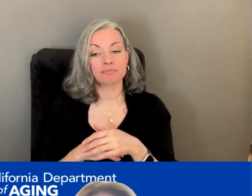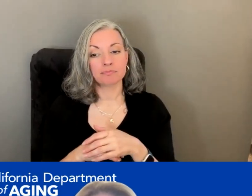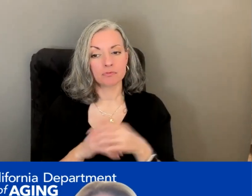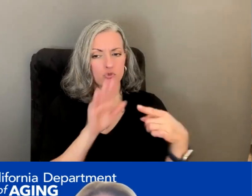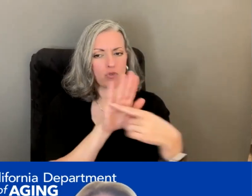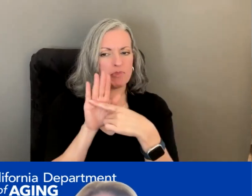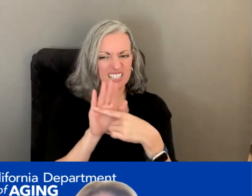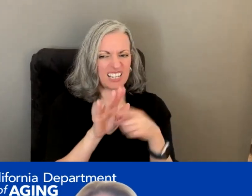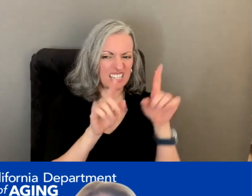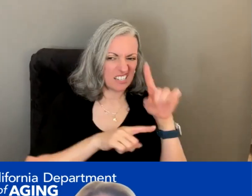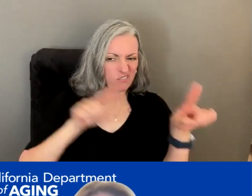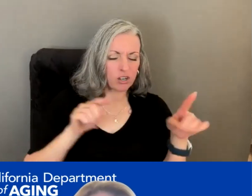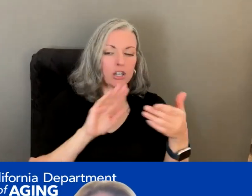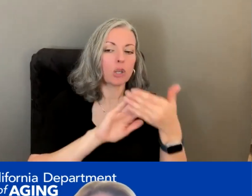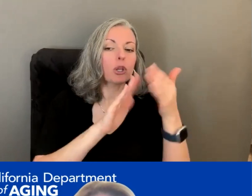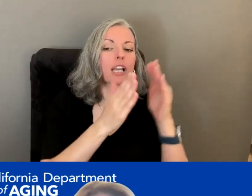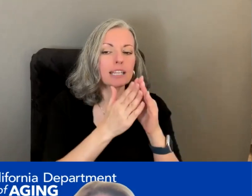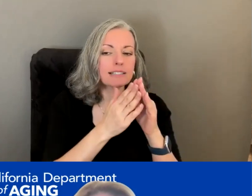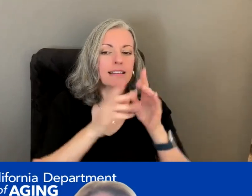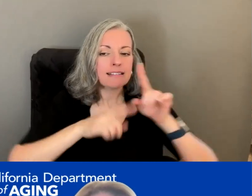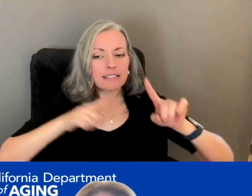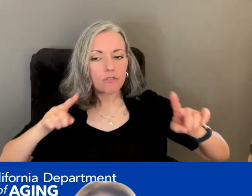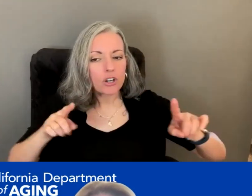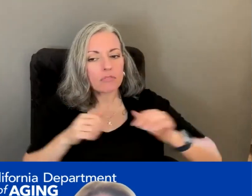representing different communities, different,